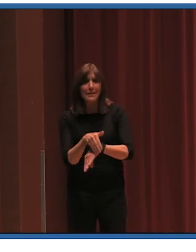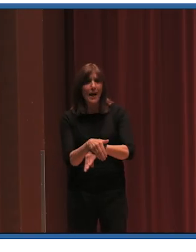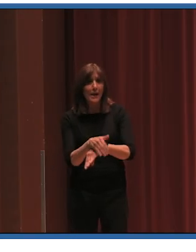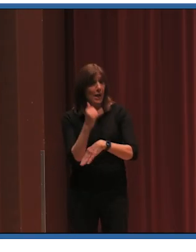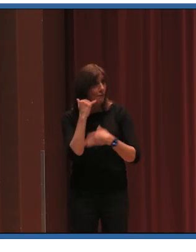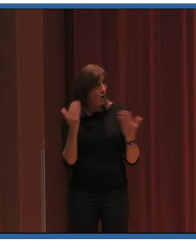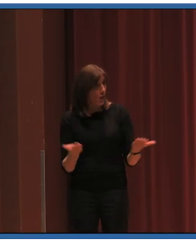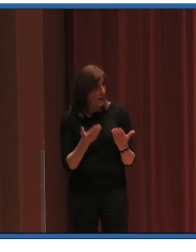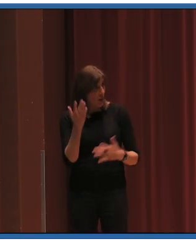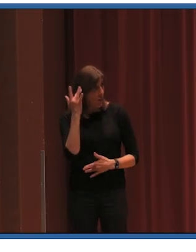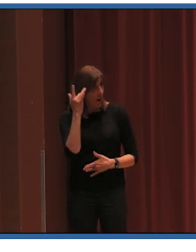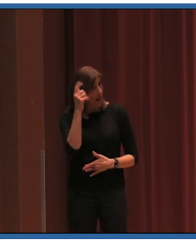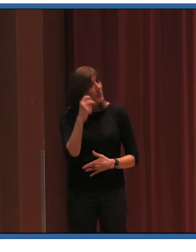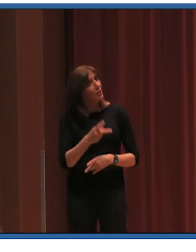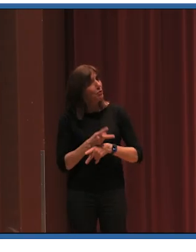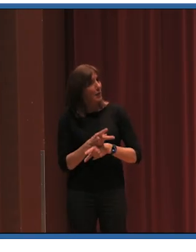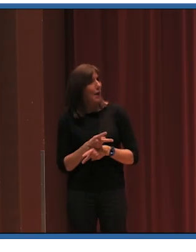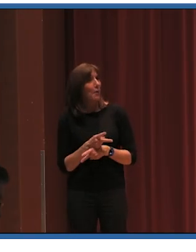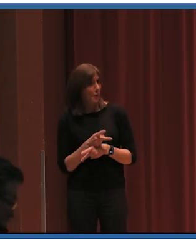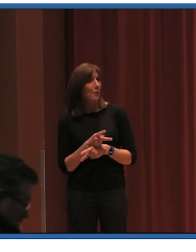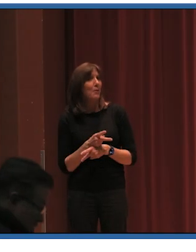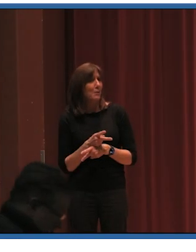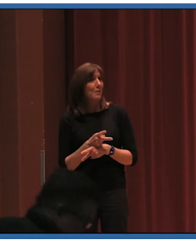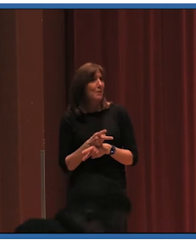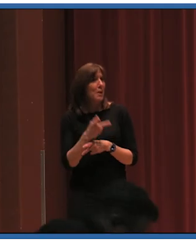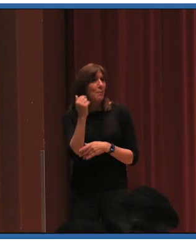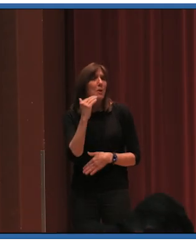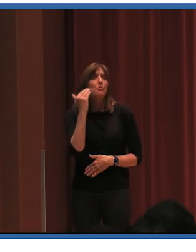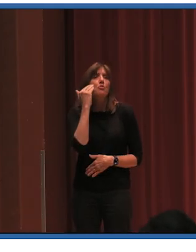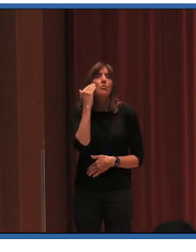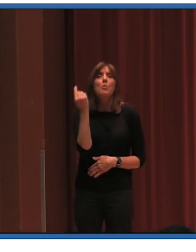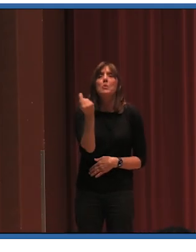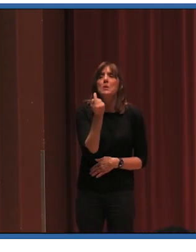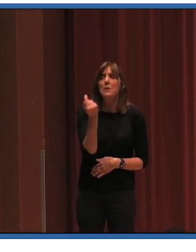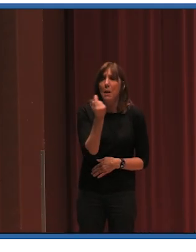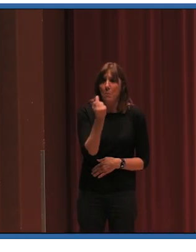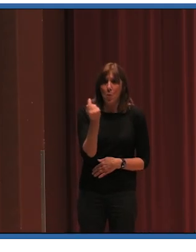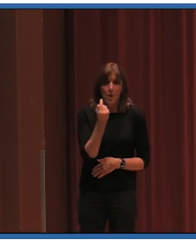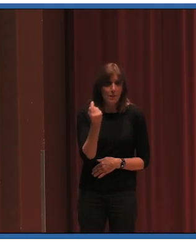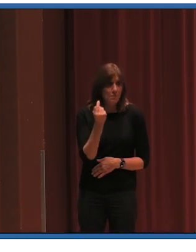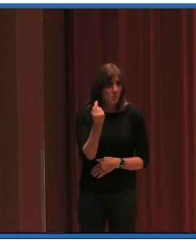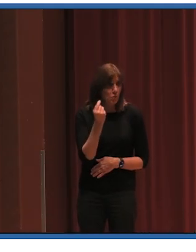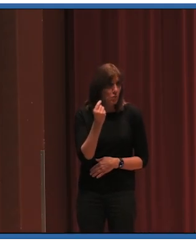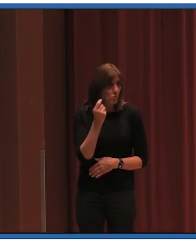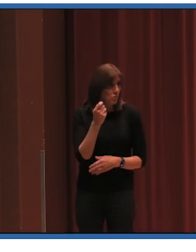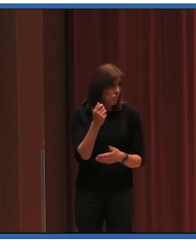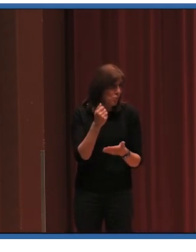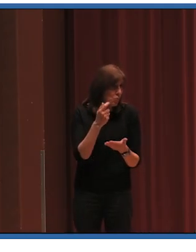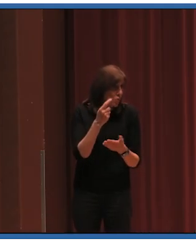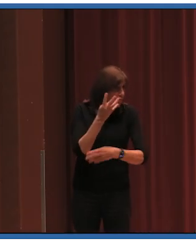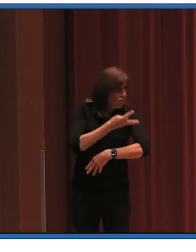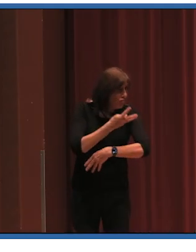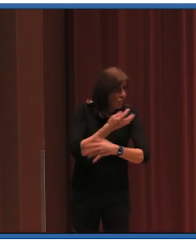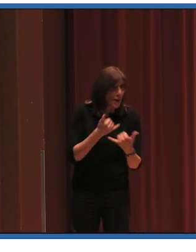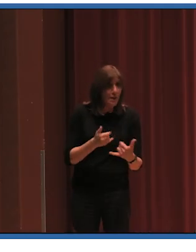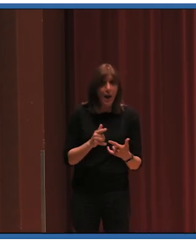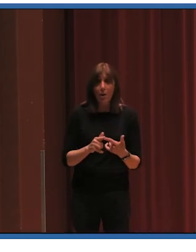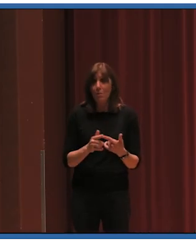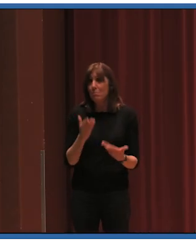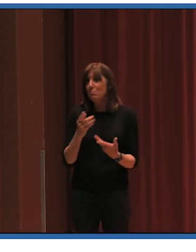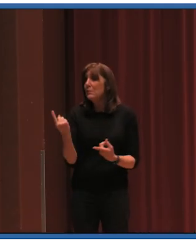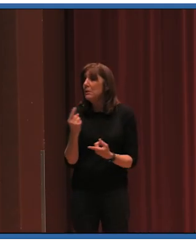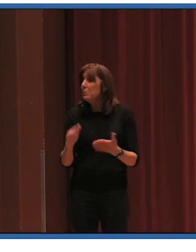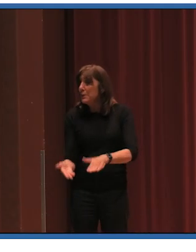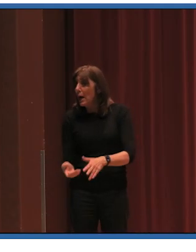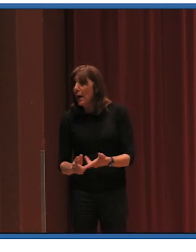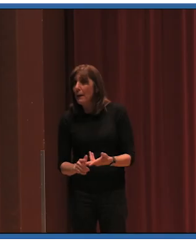it's because you care. It's because you know somebody who's going through this. It's because you lost somebody and